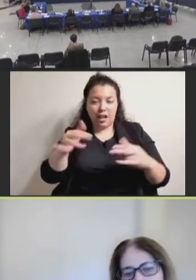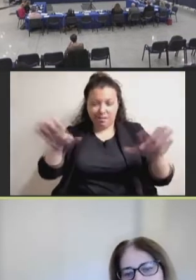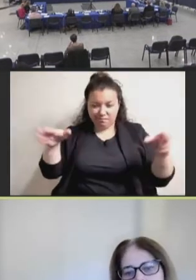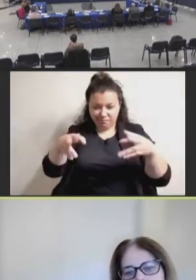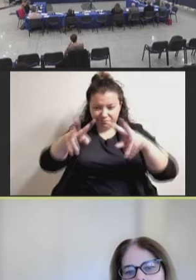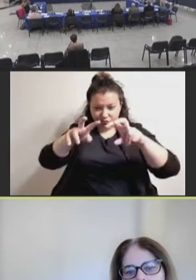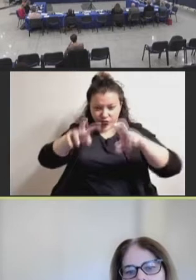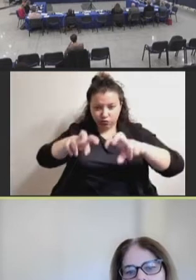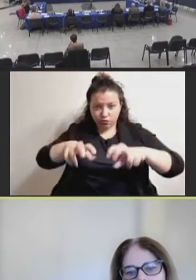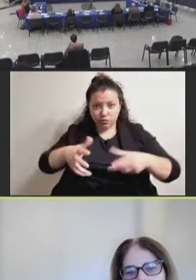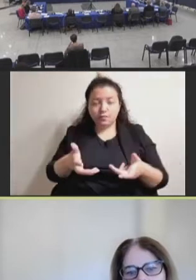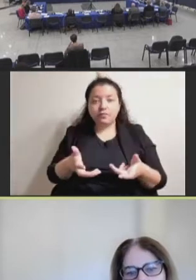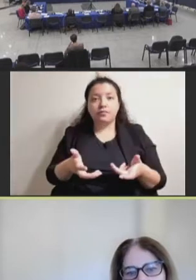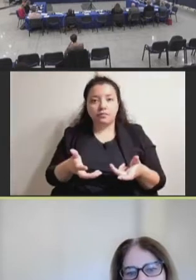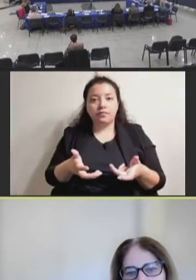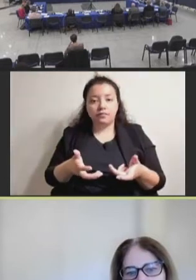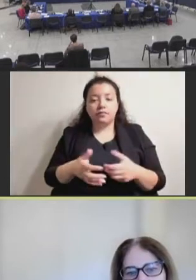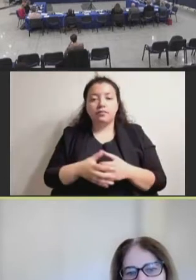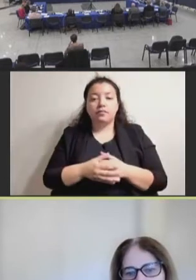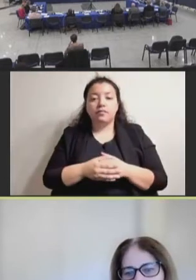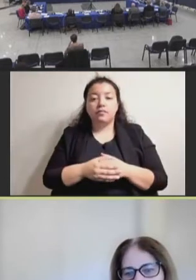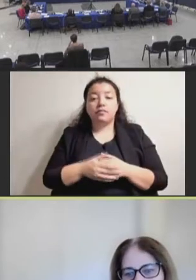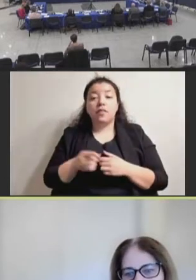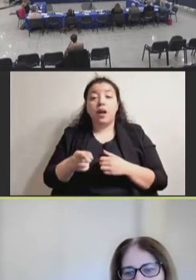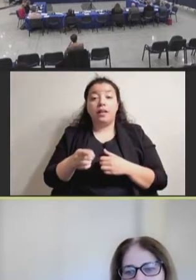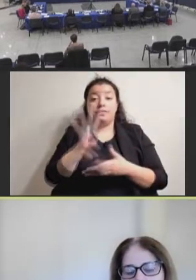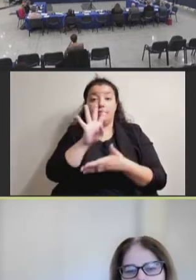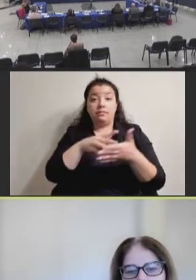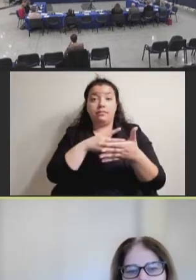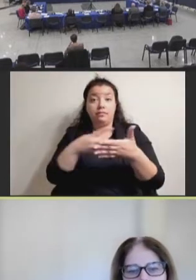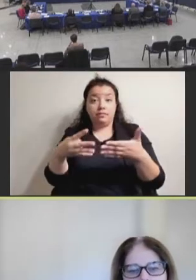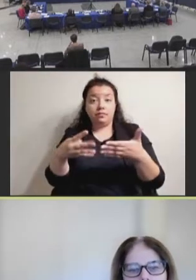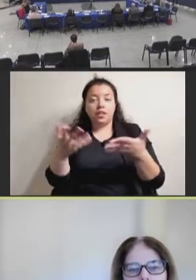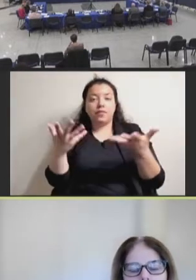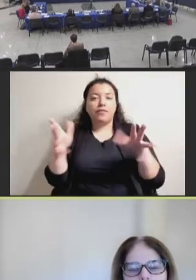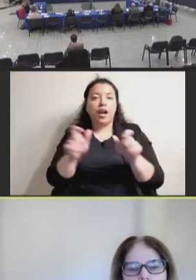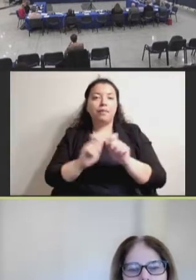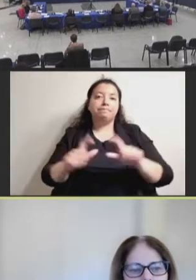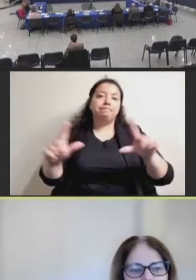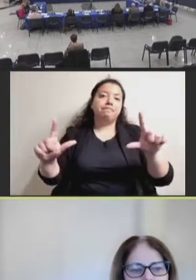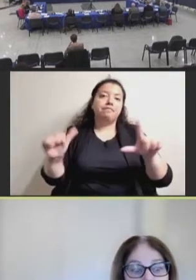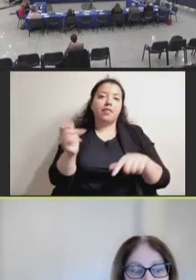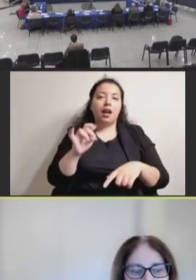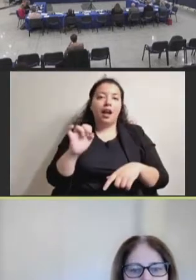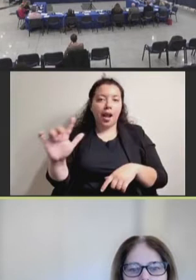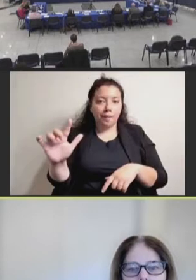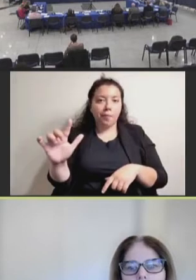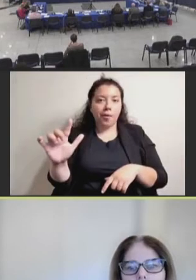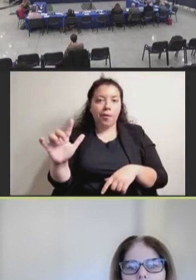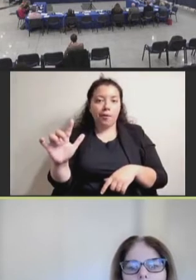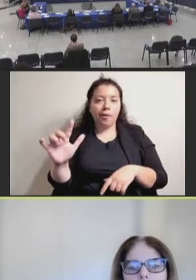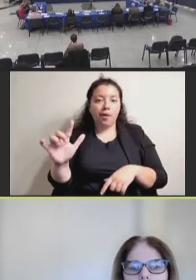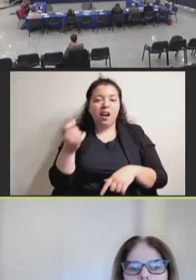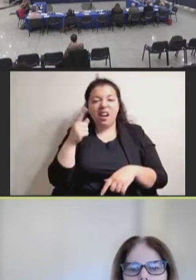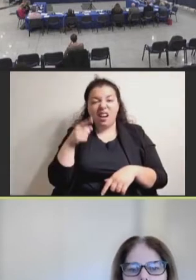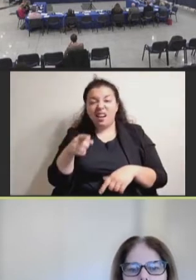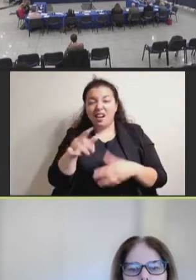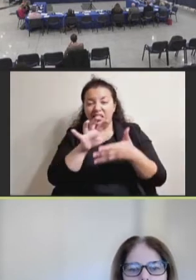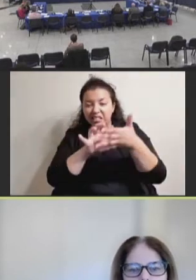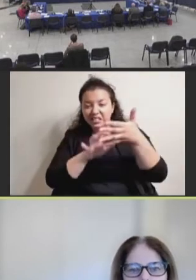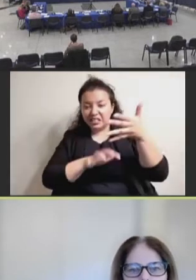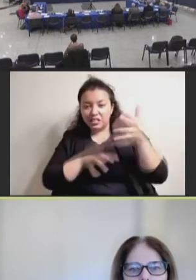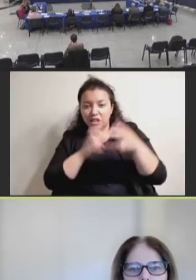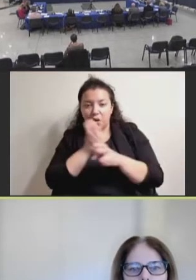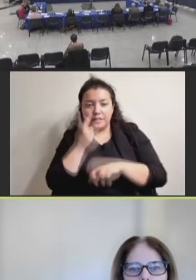So this is data that was presented in April, the ACIP. It's a little bit of a busy slide, but I think the